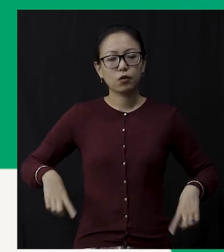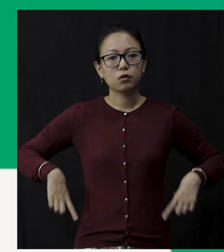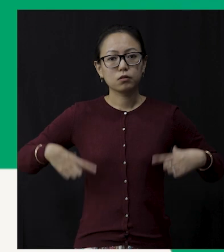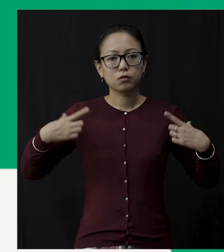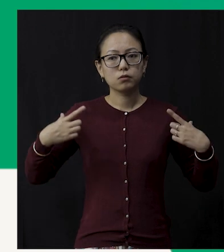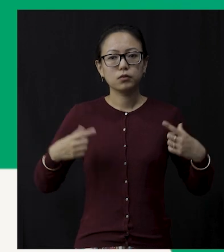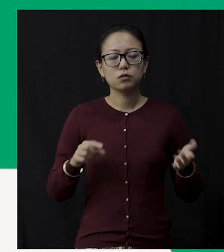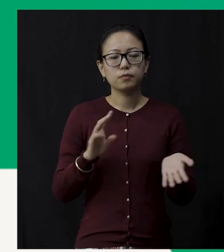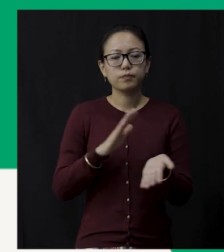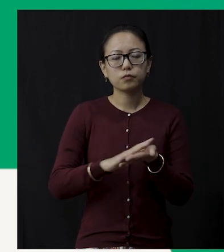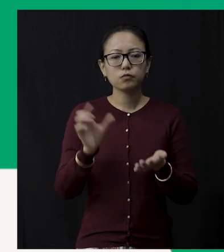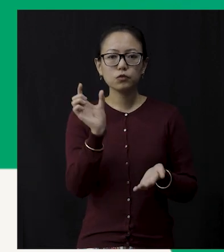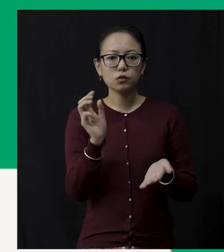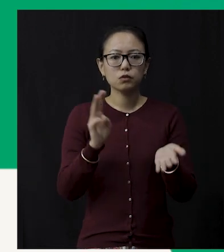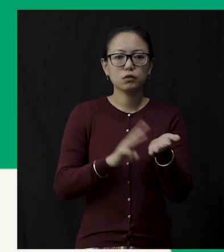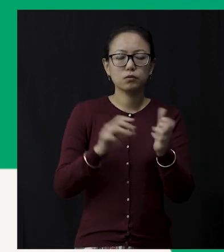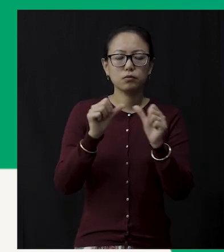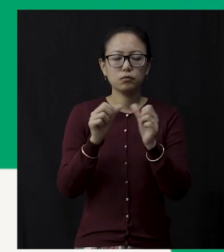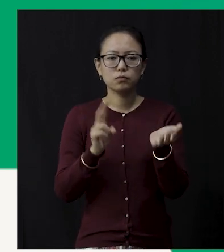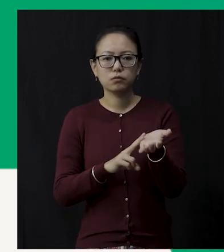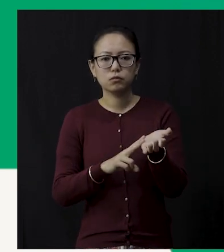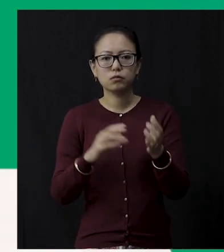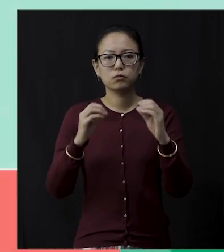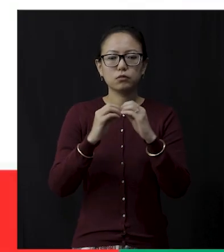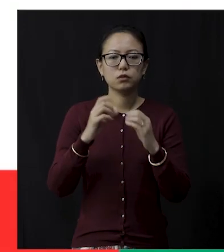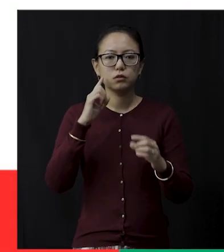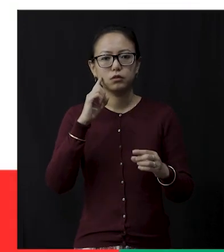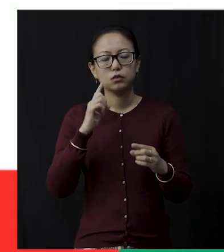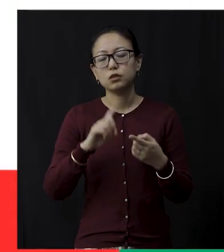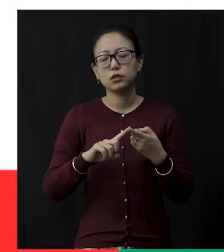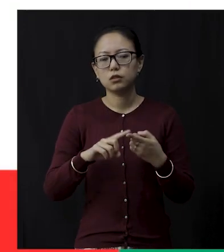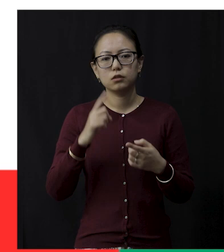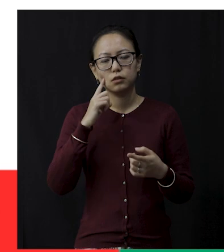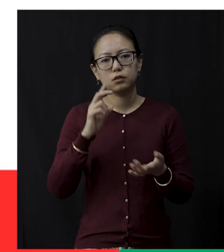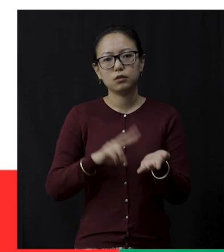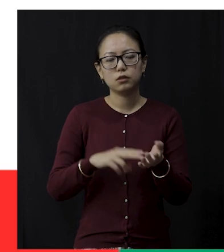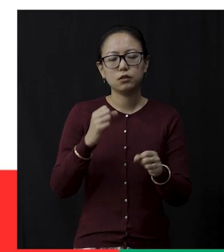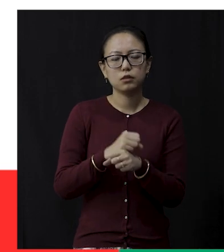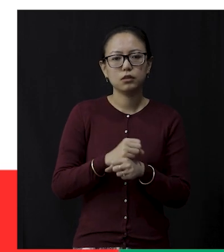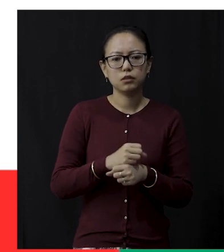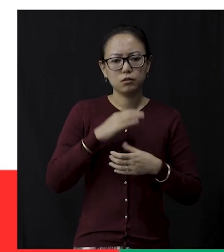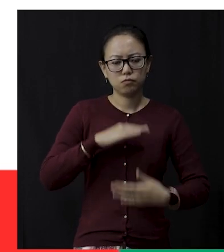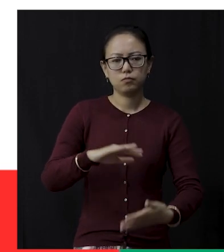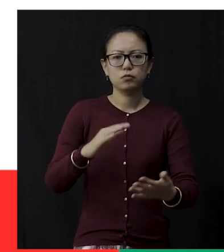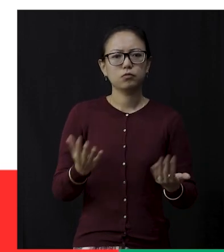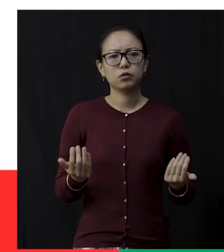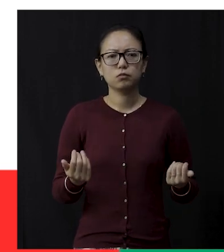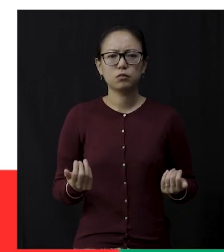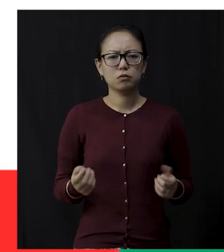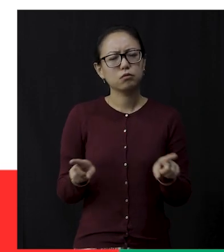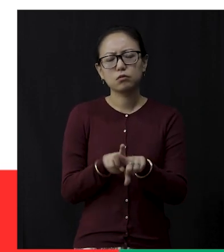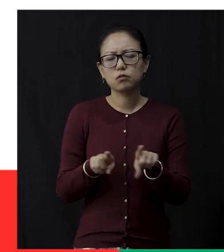same like a human being, even animals, they can reproduce. Okay,